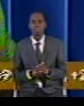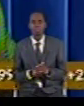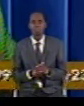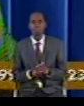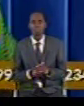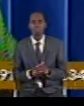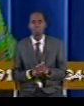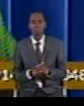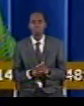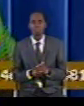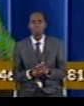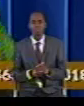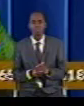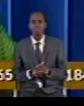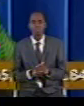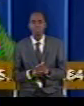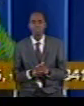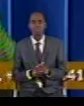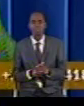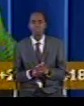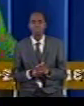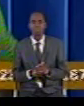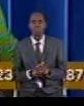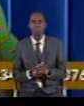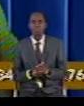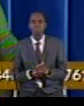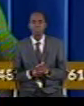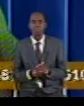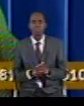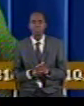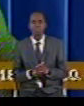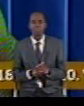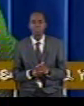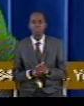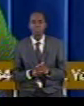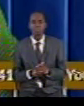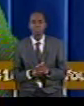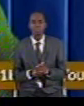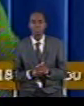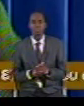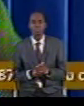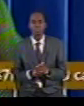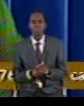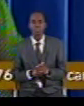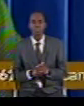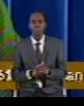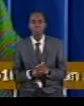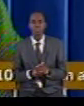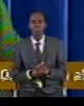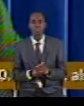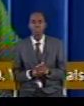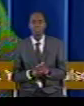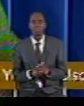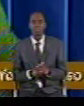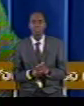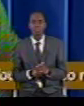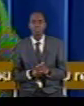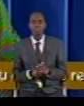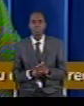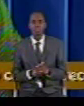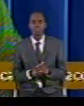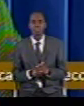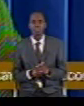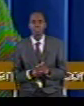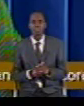kullum gaskiya in nace ban yi godiya ga Allah a wannan abin da ya faru da